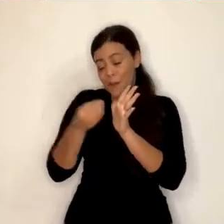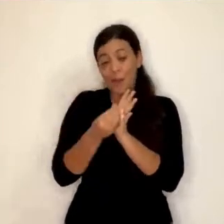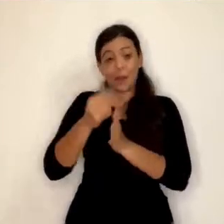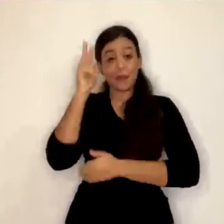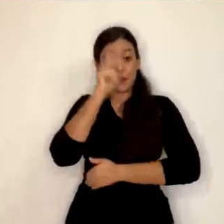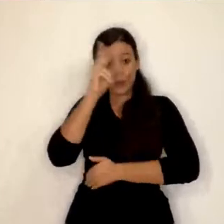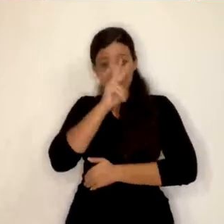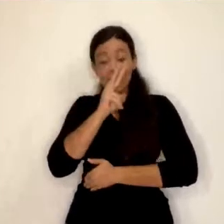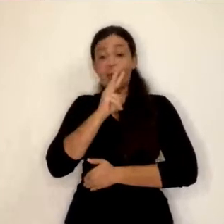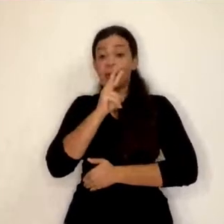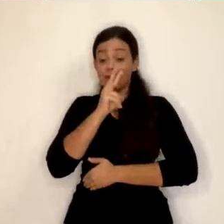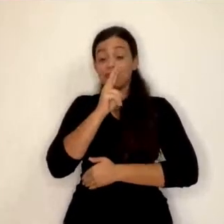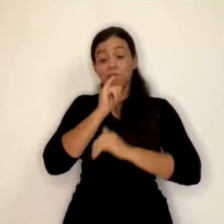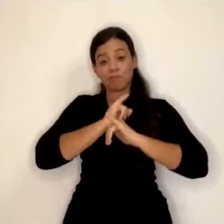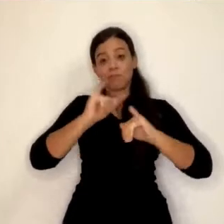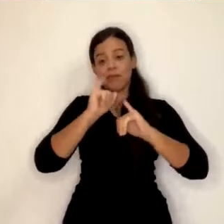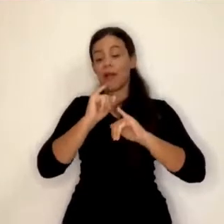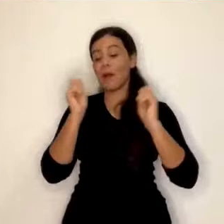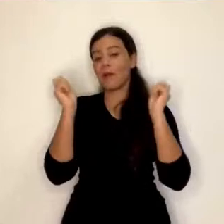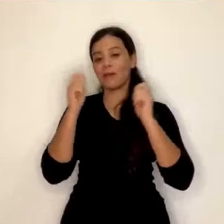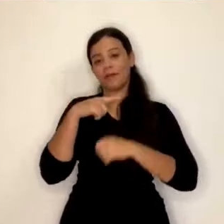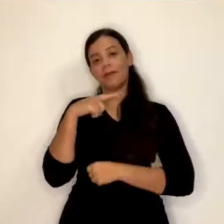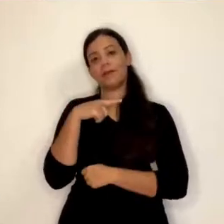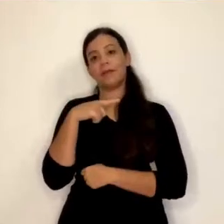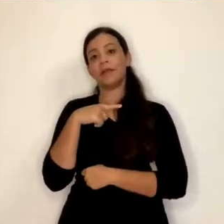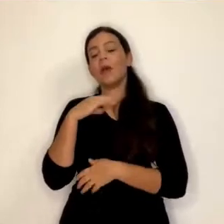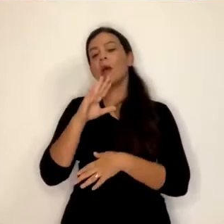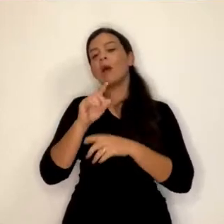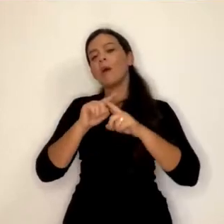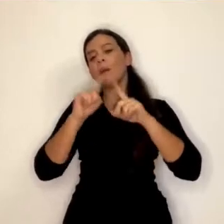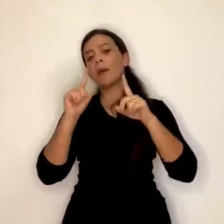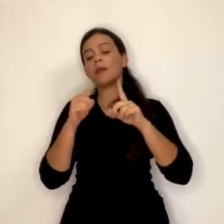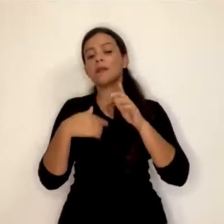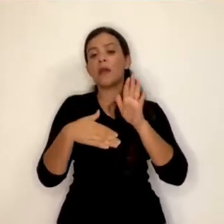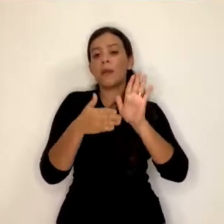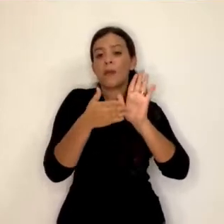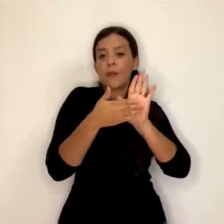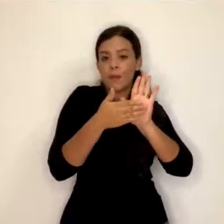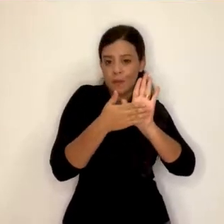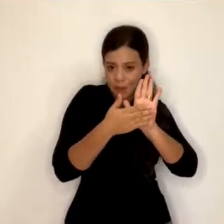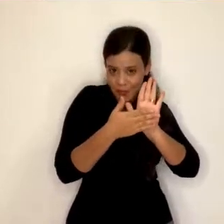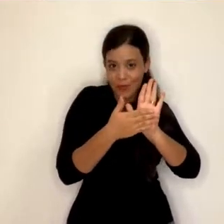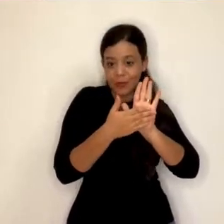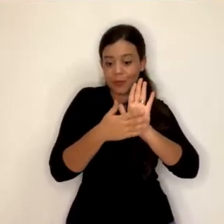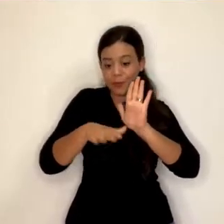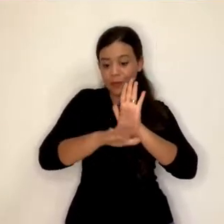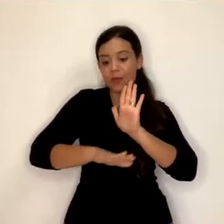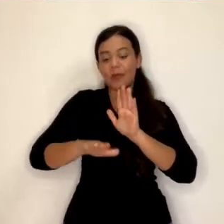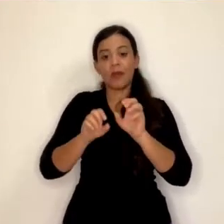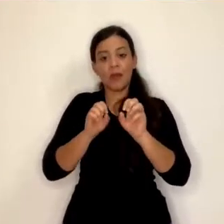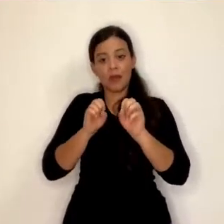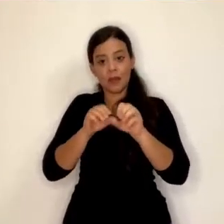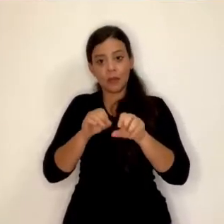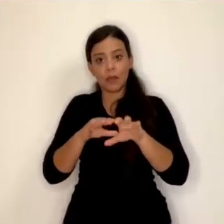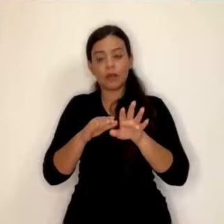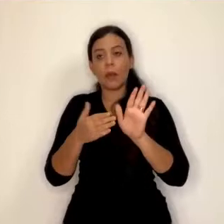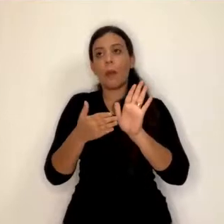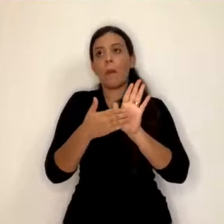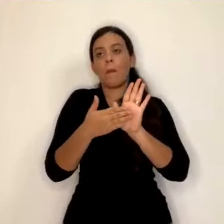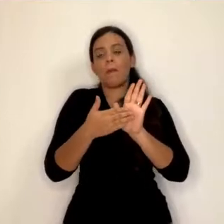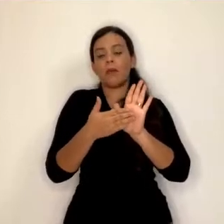explaining this question, addressing this question, because I was a minister of education for 7 years. So